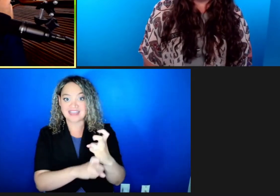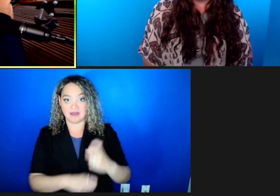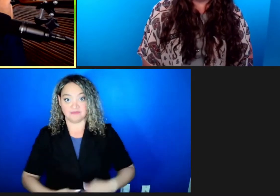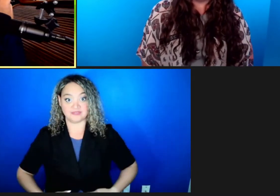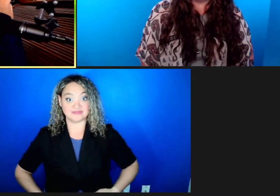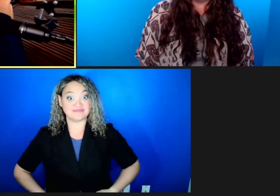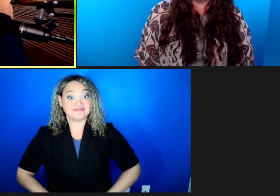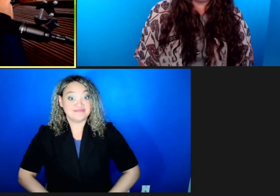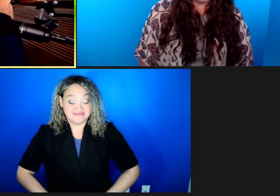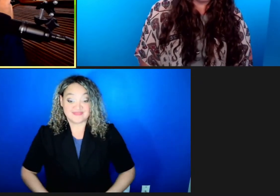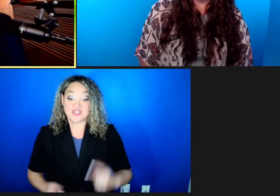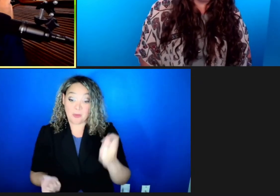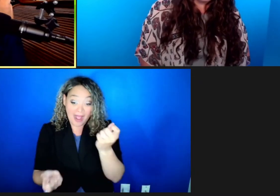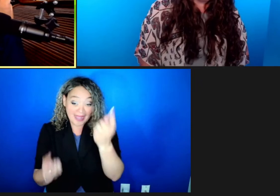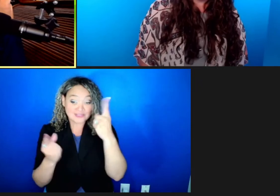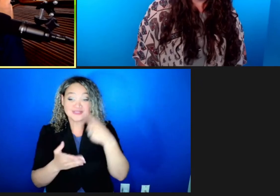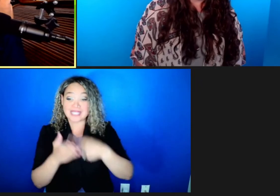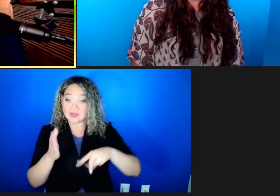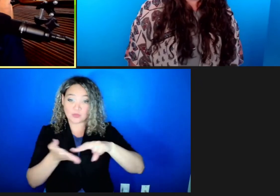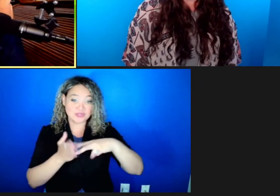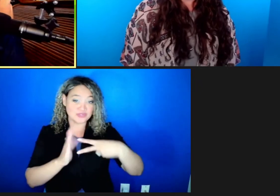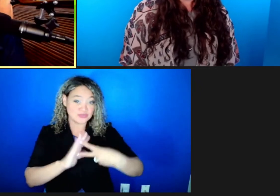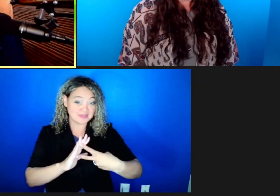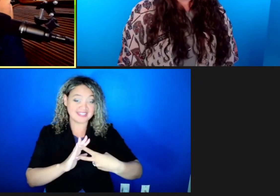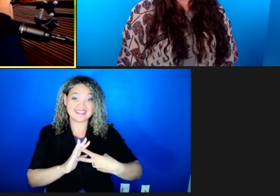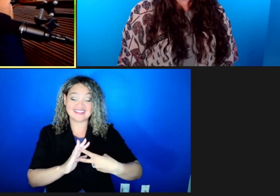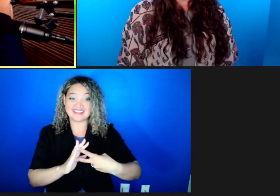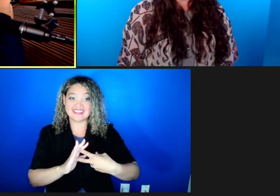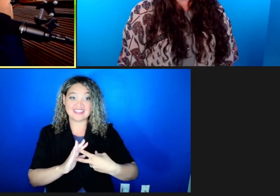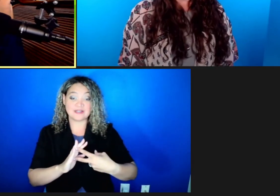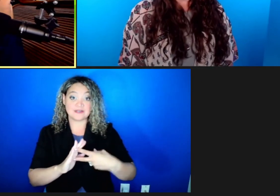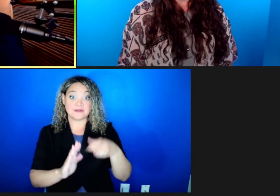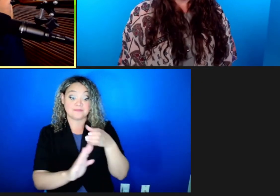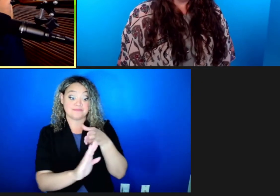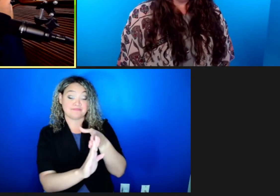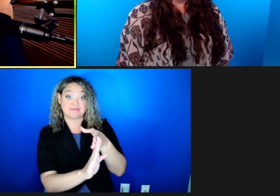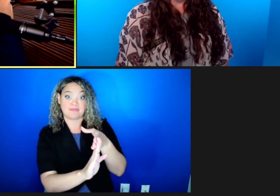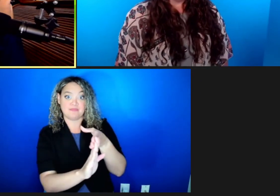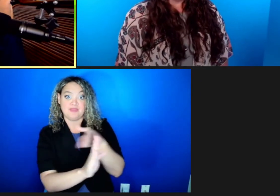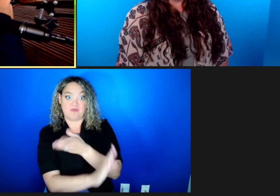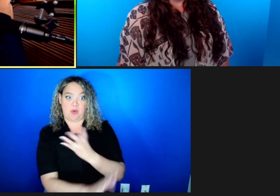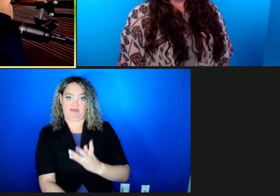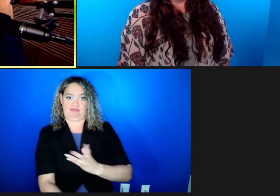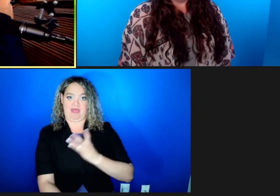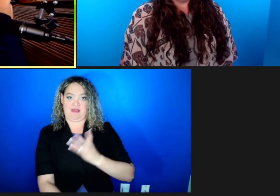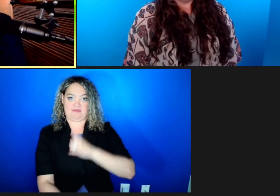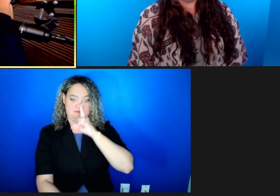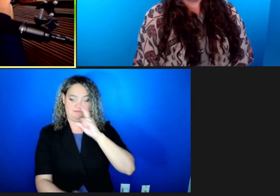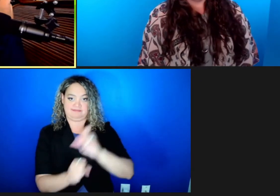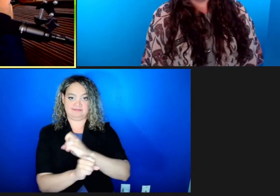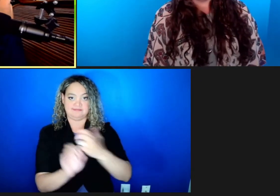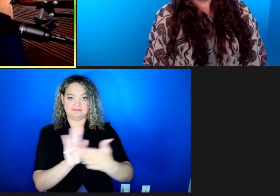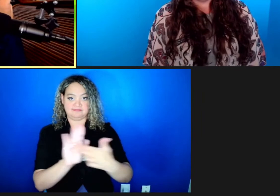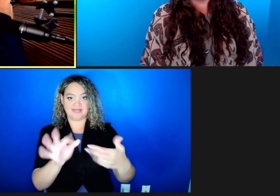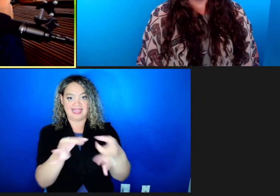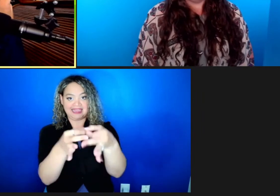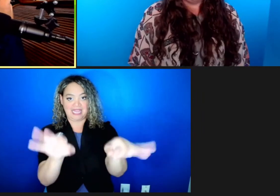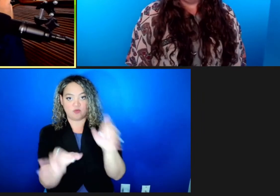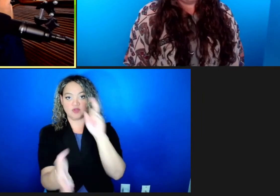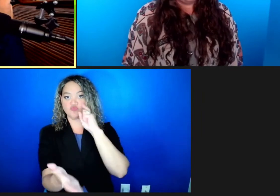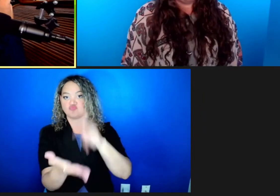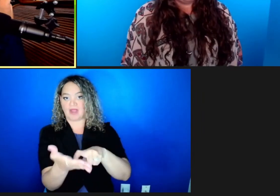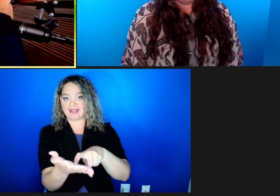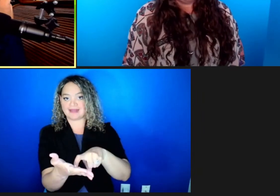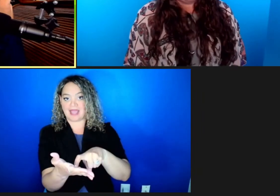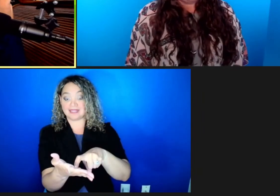I know exactly what you're talking about before that official transition was recognized.